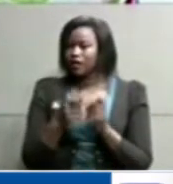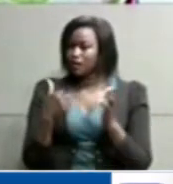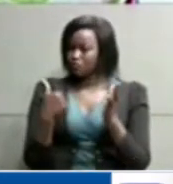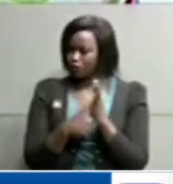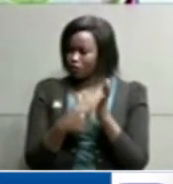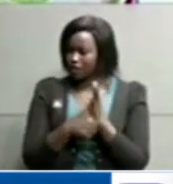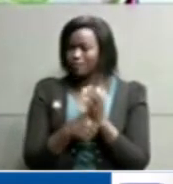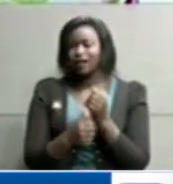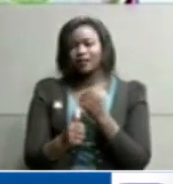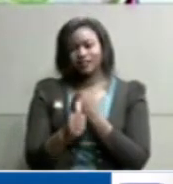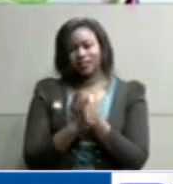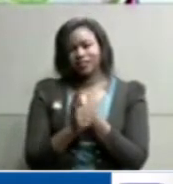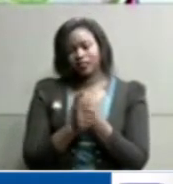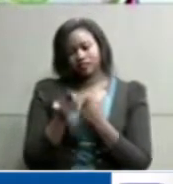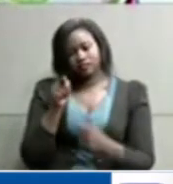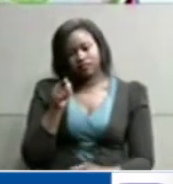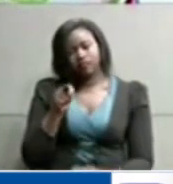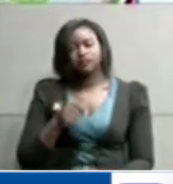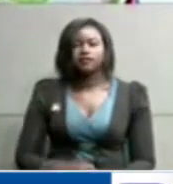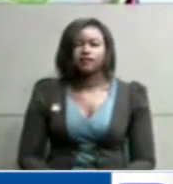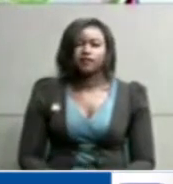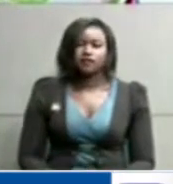They are the danger here.